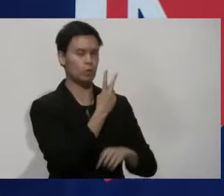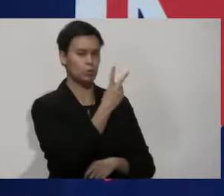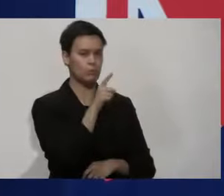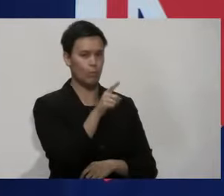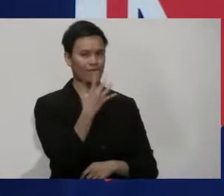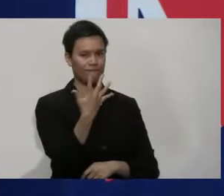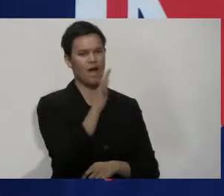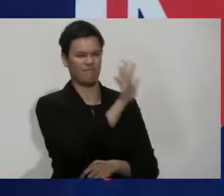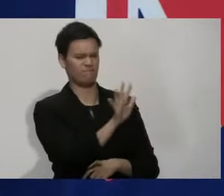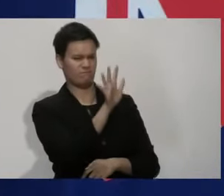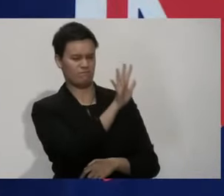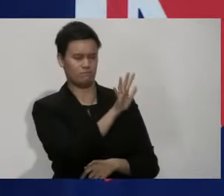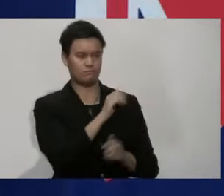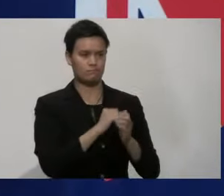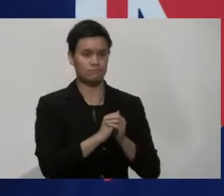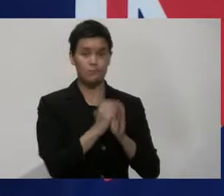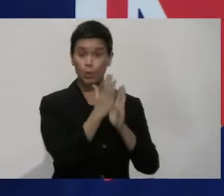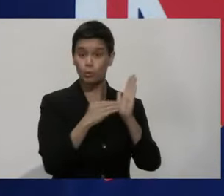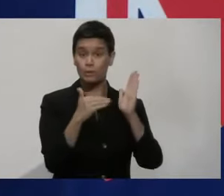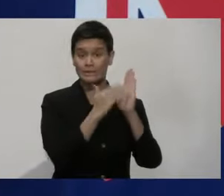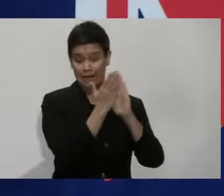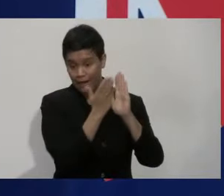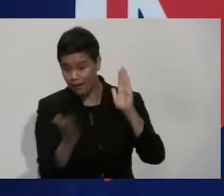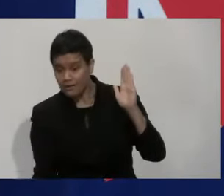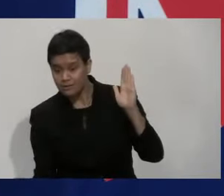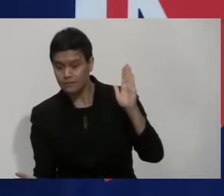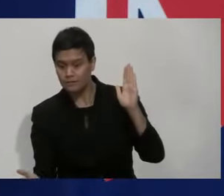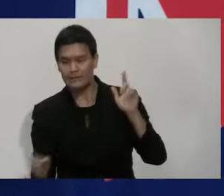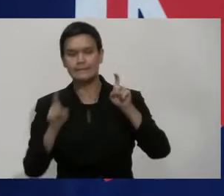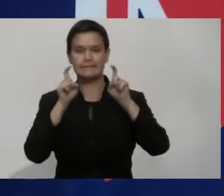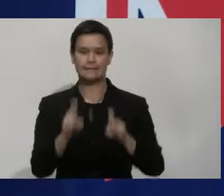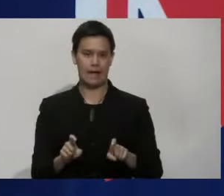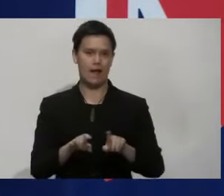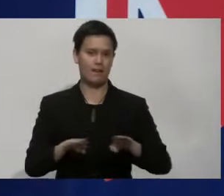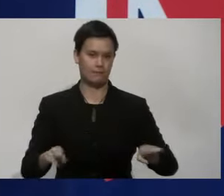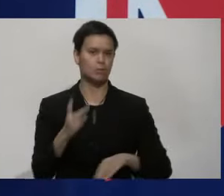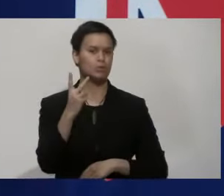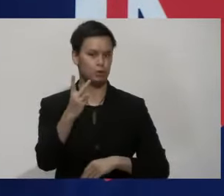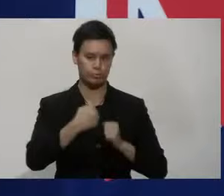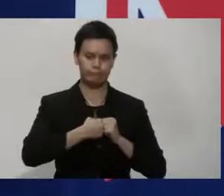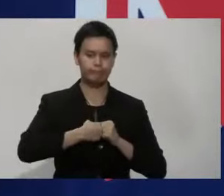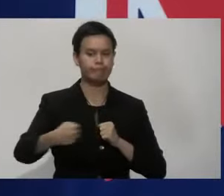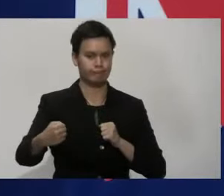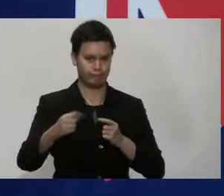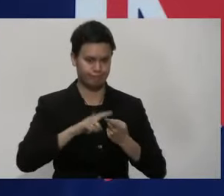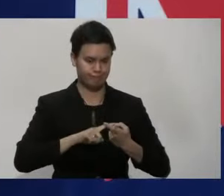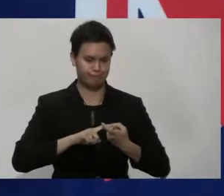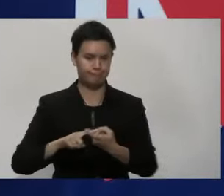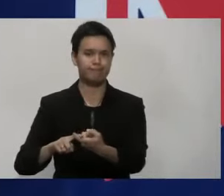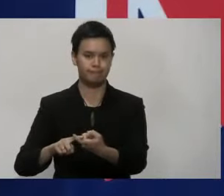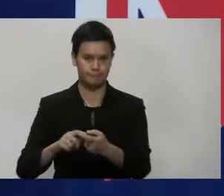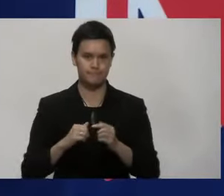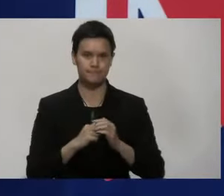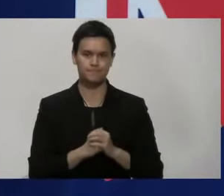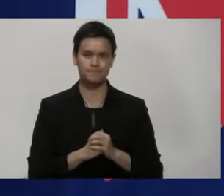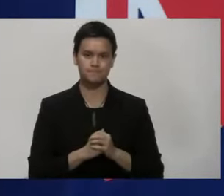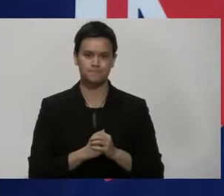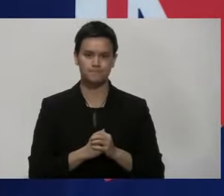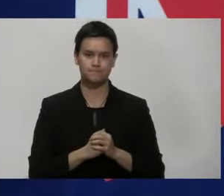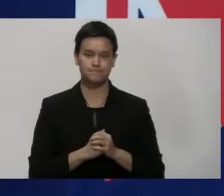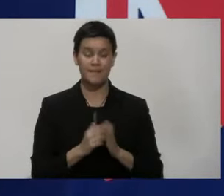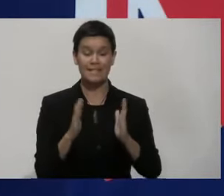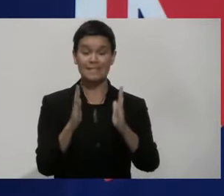settings. We will put these settings in place for 1 week from Sunday and review them before Sunday,